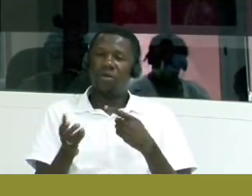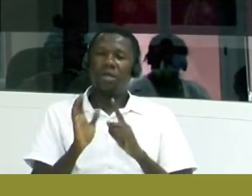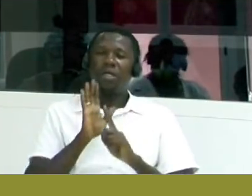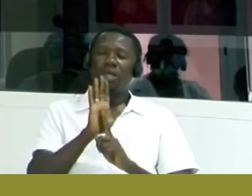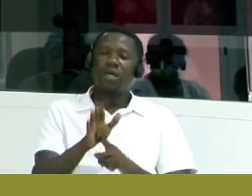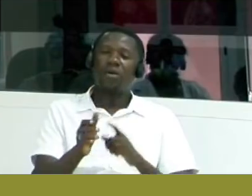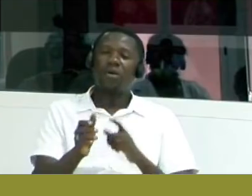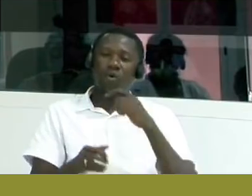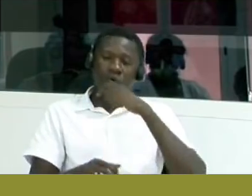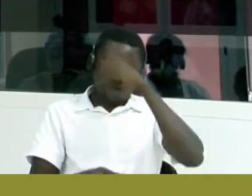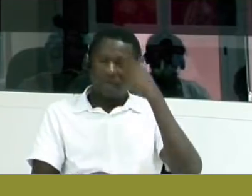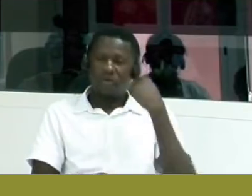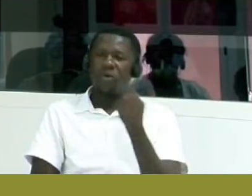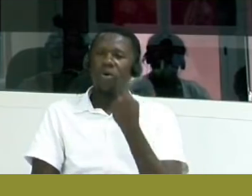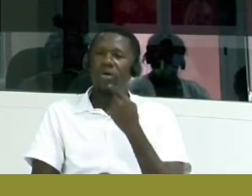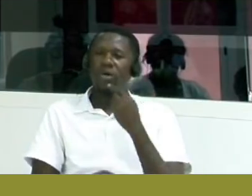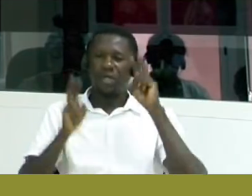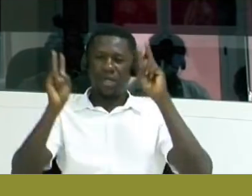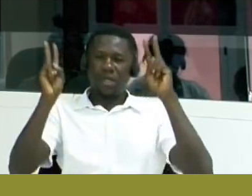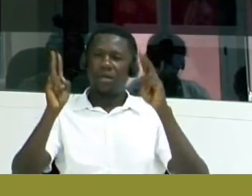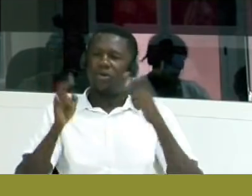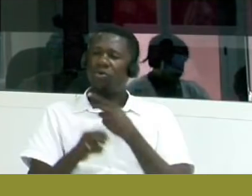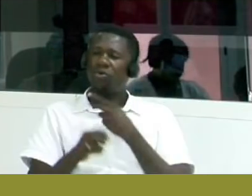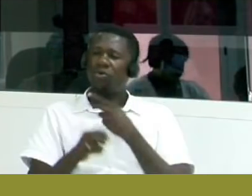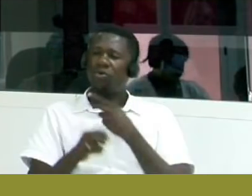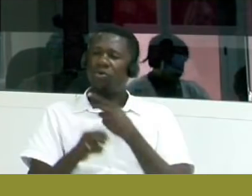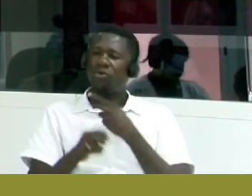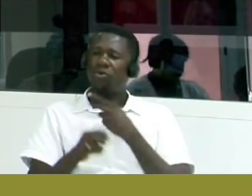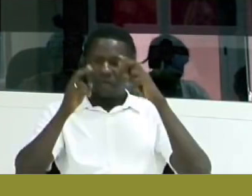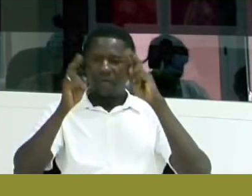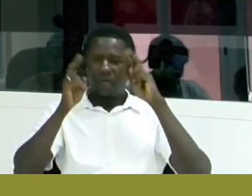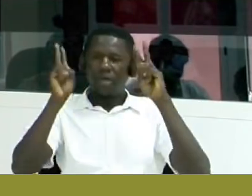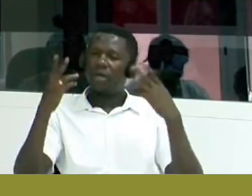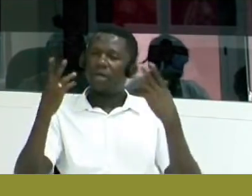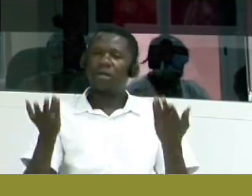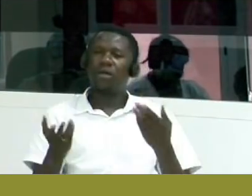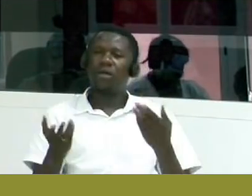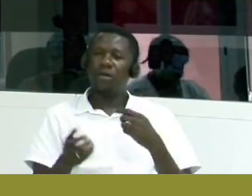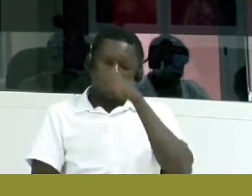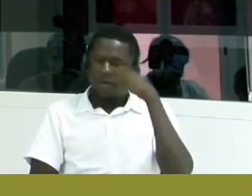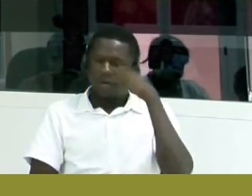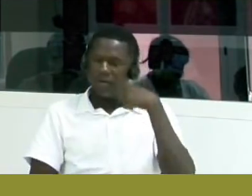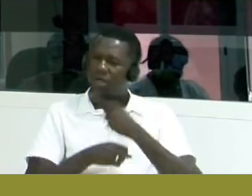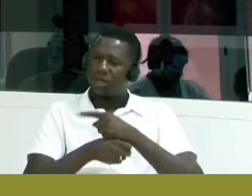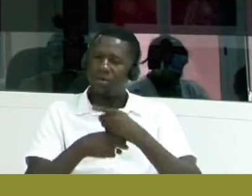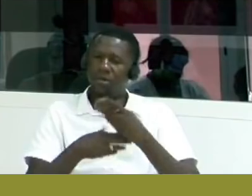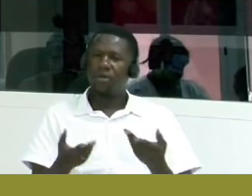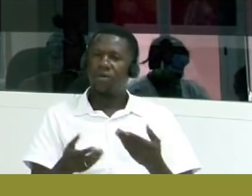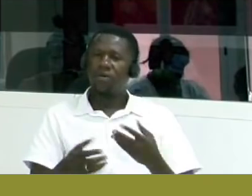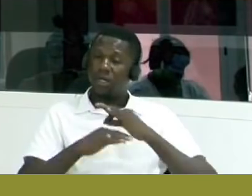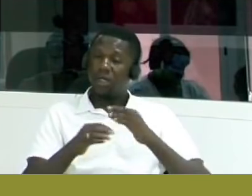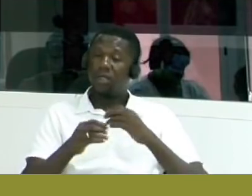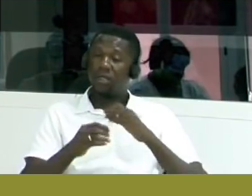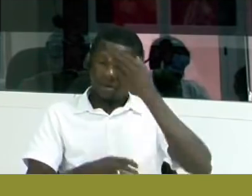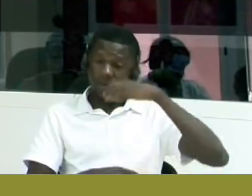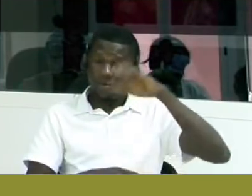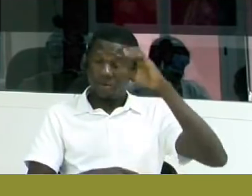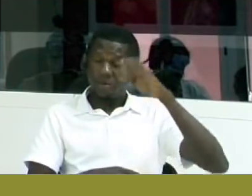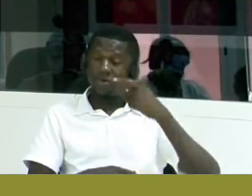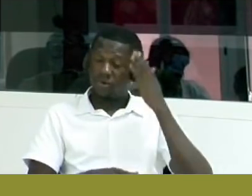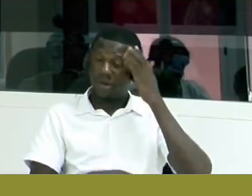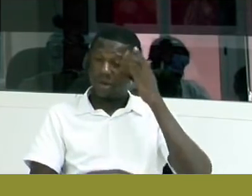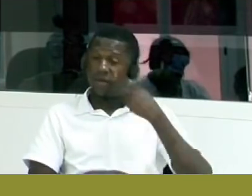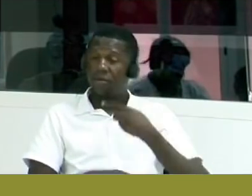Jammeh. You don't work for Yahya Jammeh. You're working for the Gambia. It will interest the commission to know that after I had retired, I